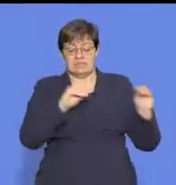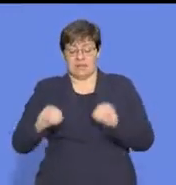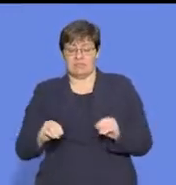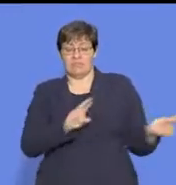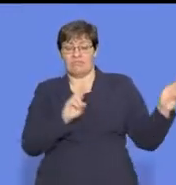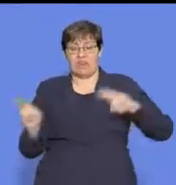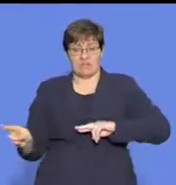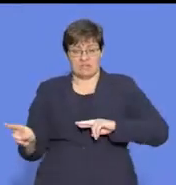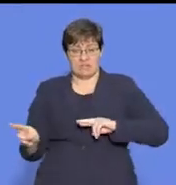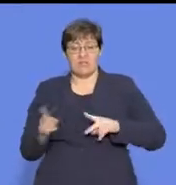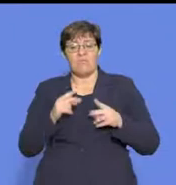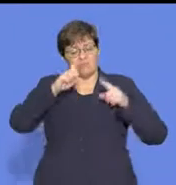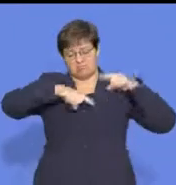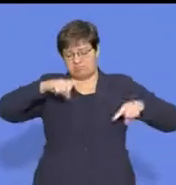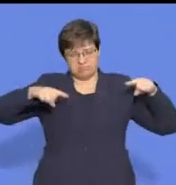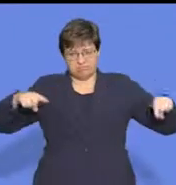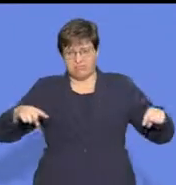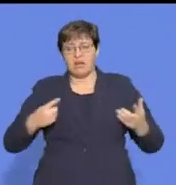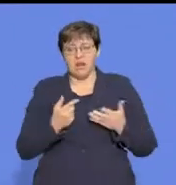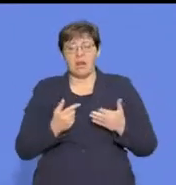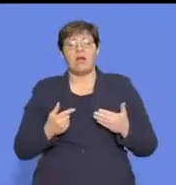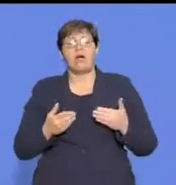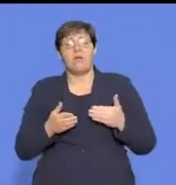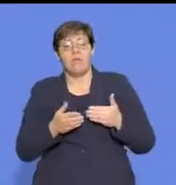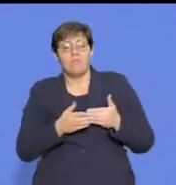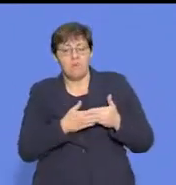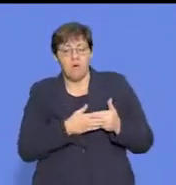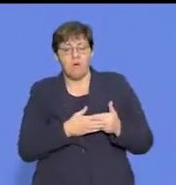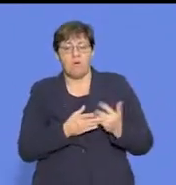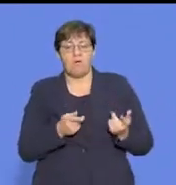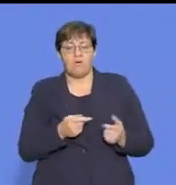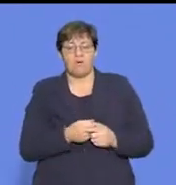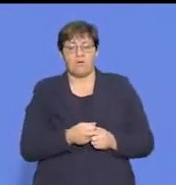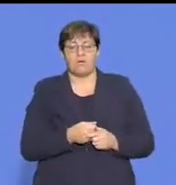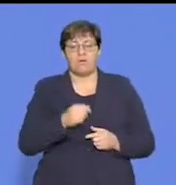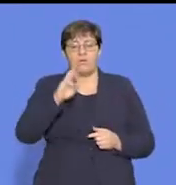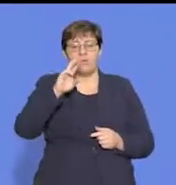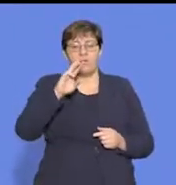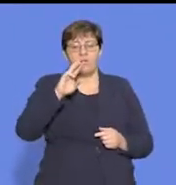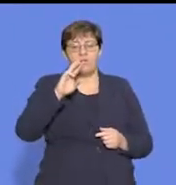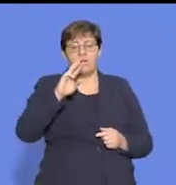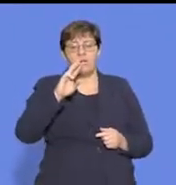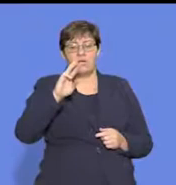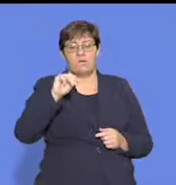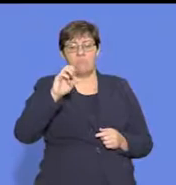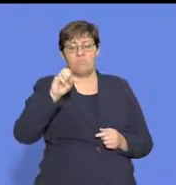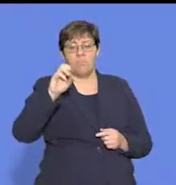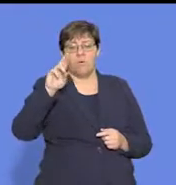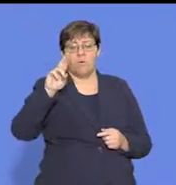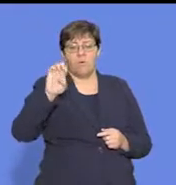lot of displacement reactions, we can get a series from the more reactive. These ones are more